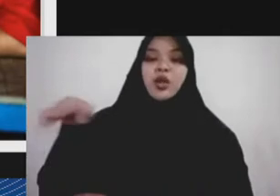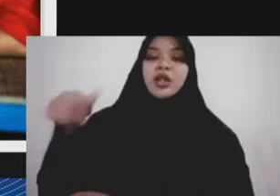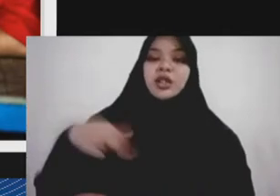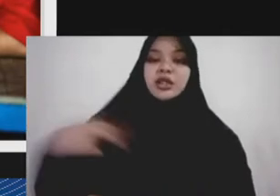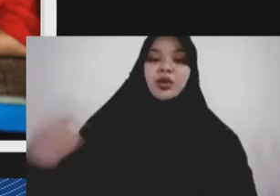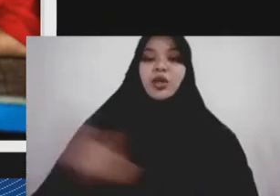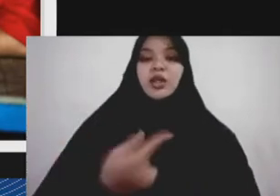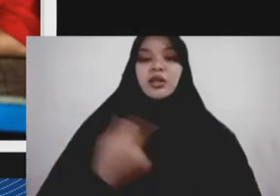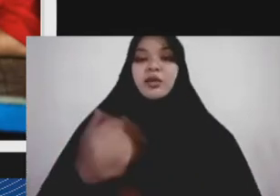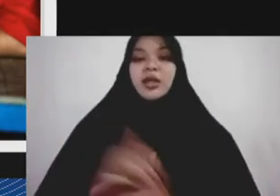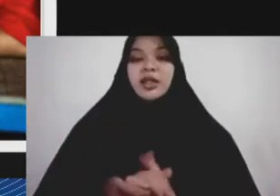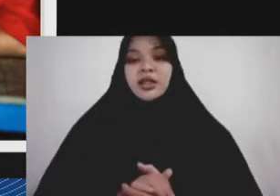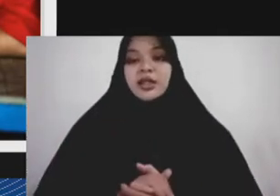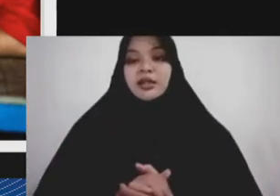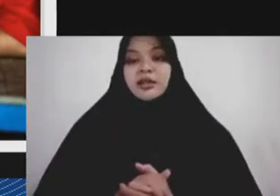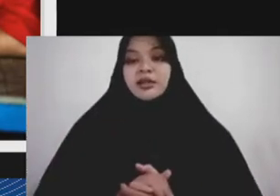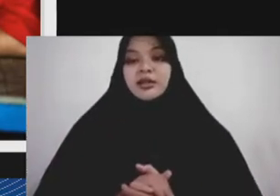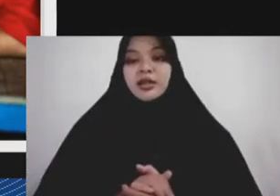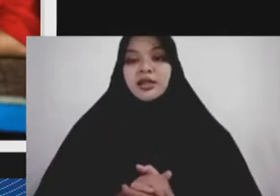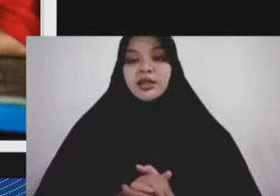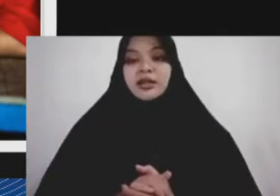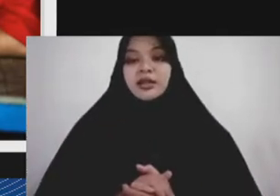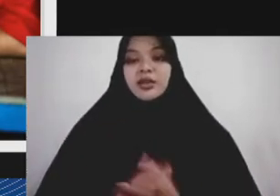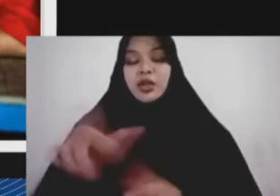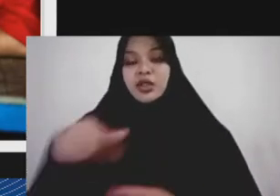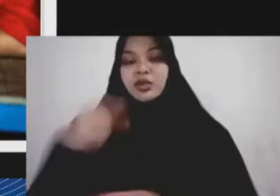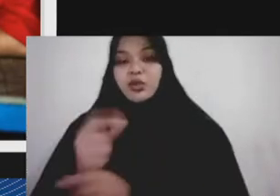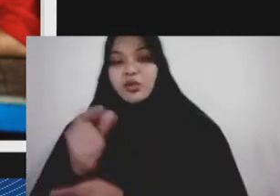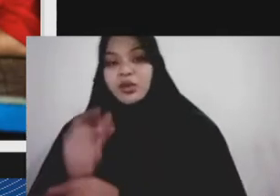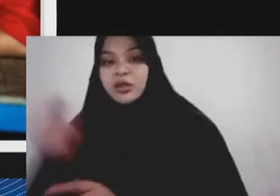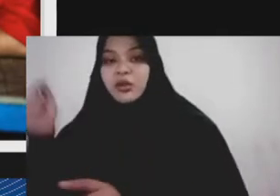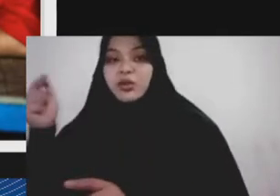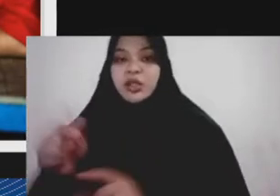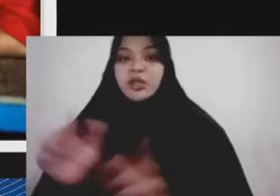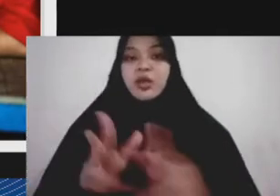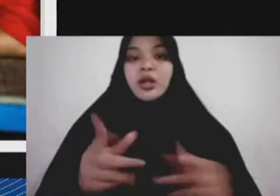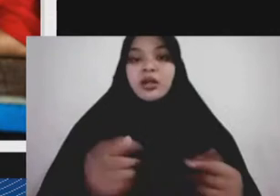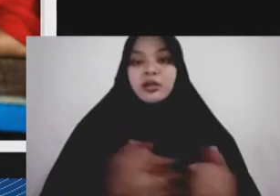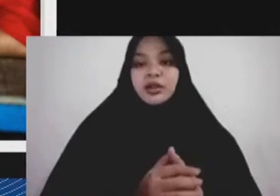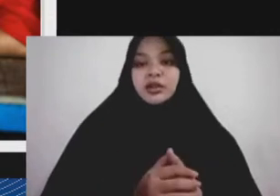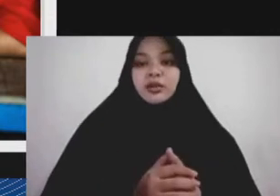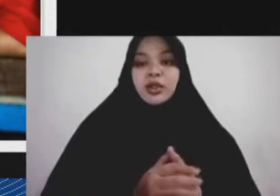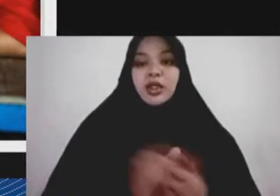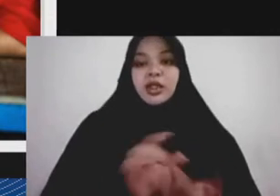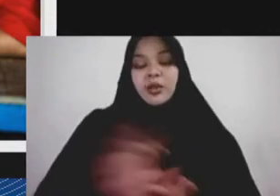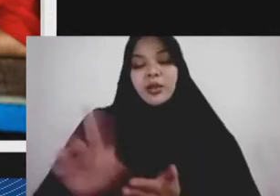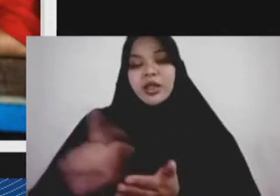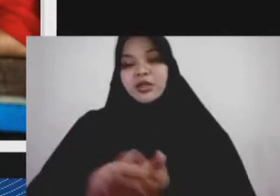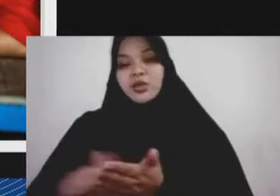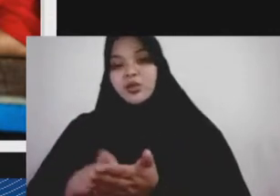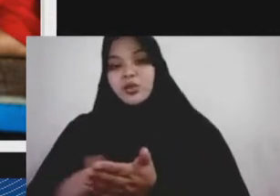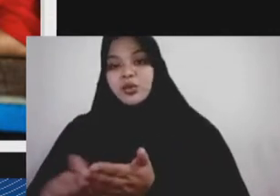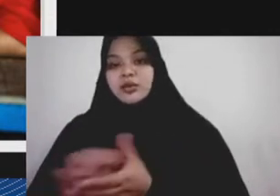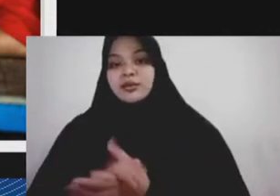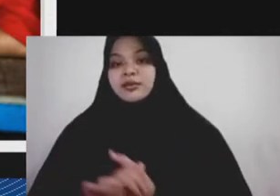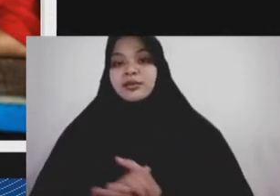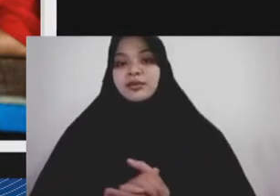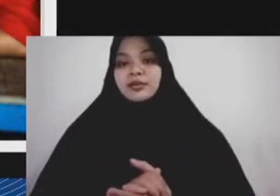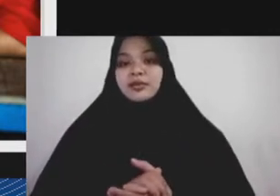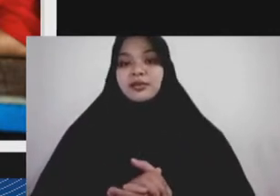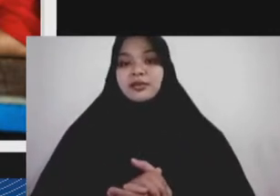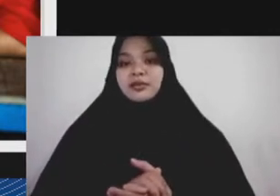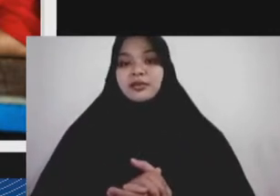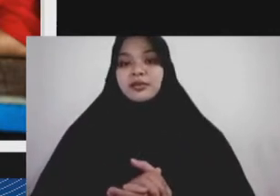or experiencing to teachers and to community leaders within the school are being left